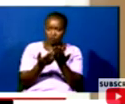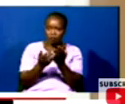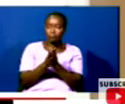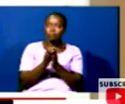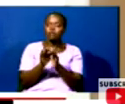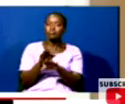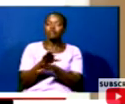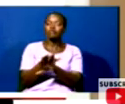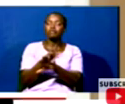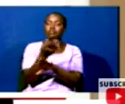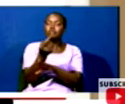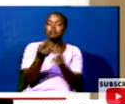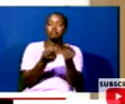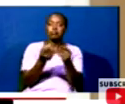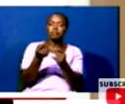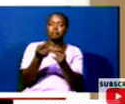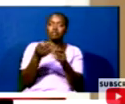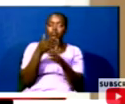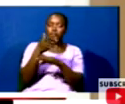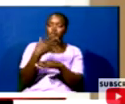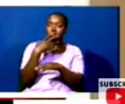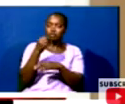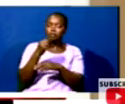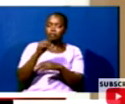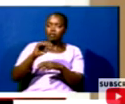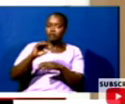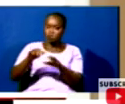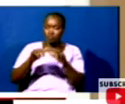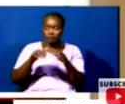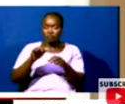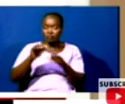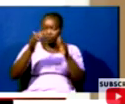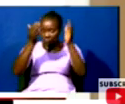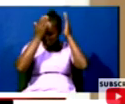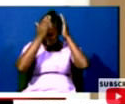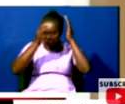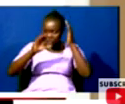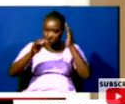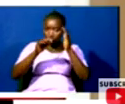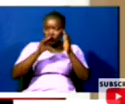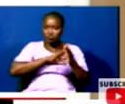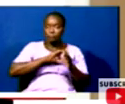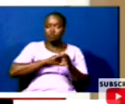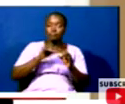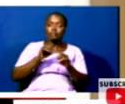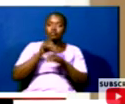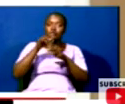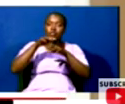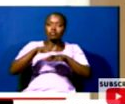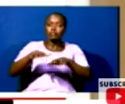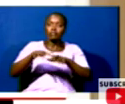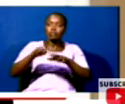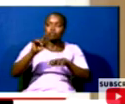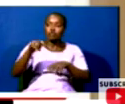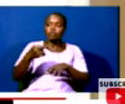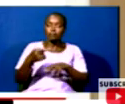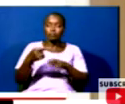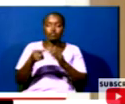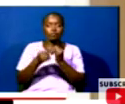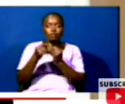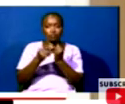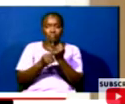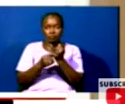500 farmers in Kakamega County are among beneficiaries in 15 devolved units to get 1,000 fingerlings in a